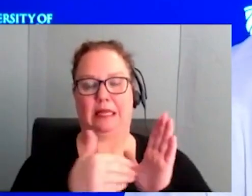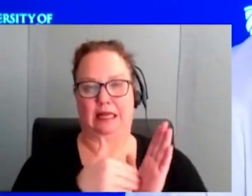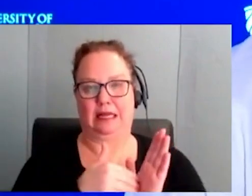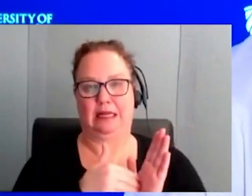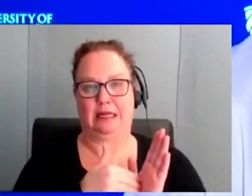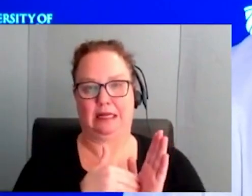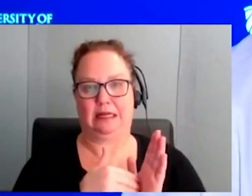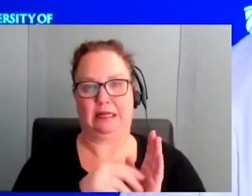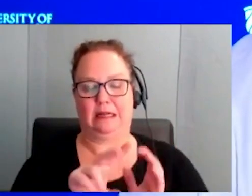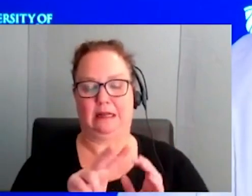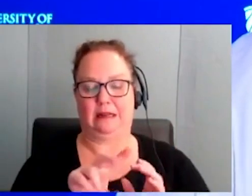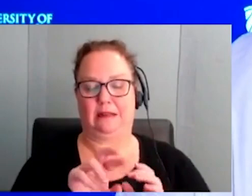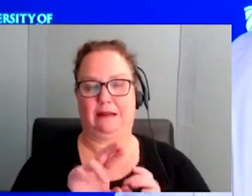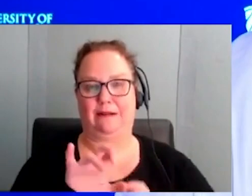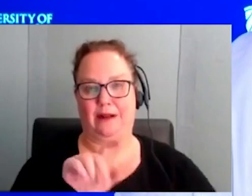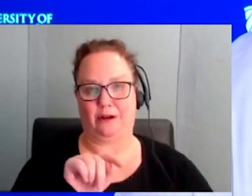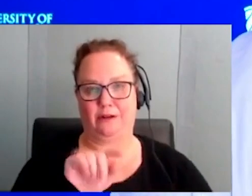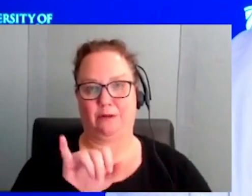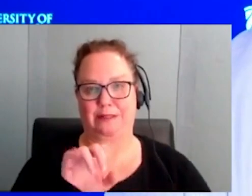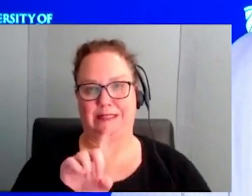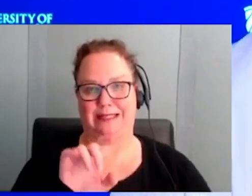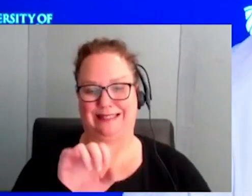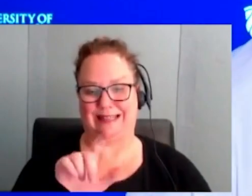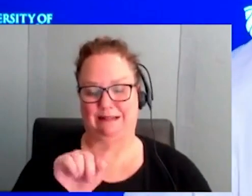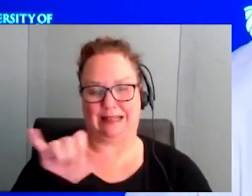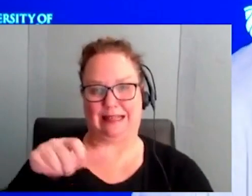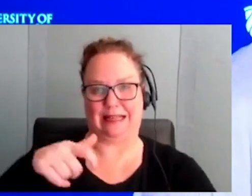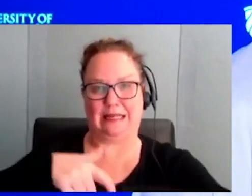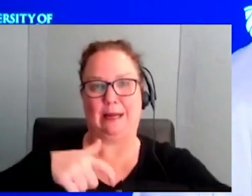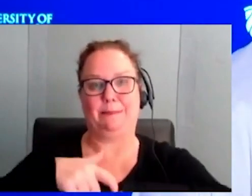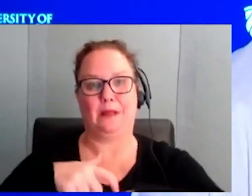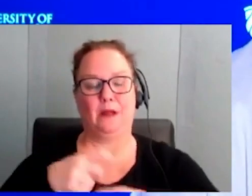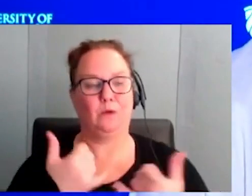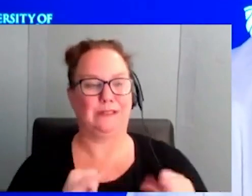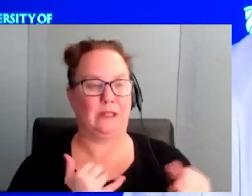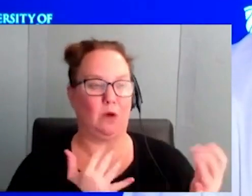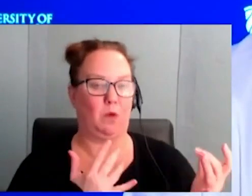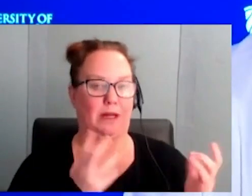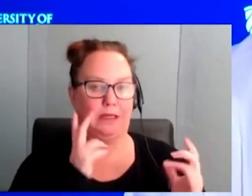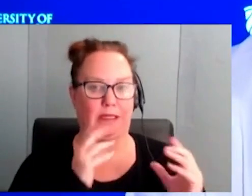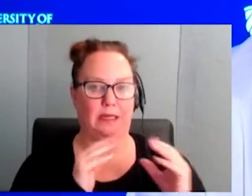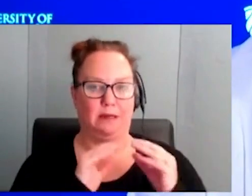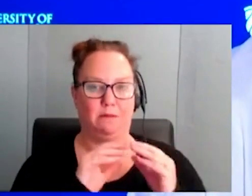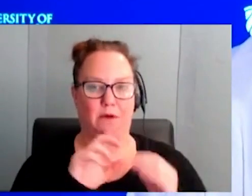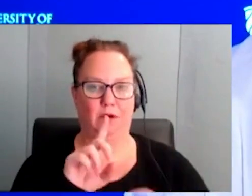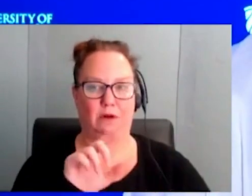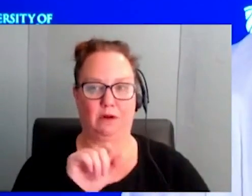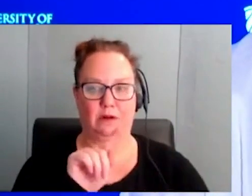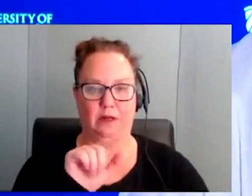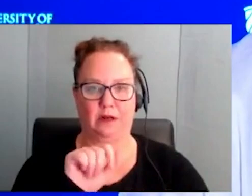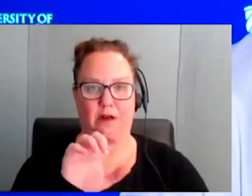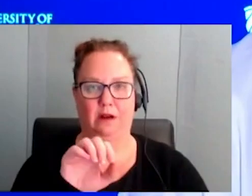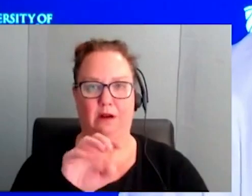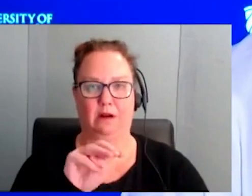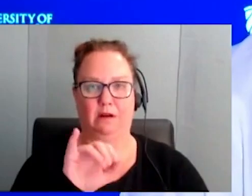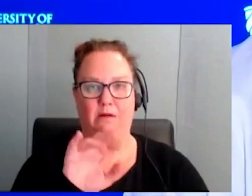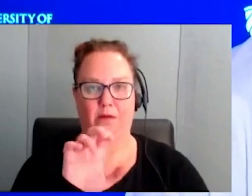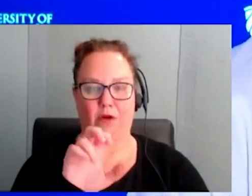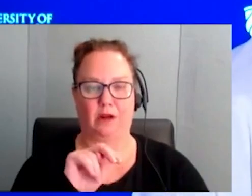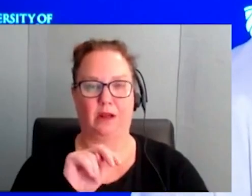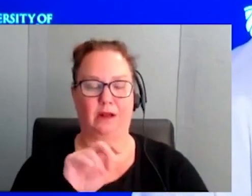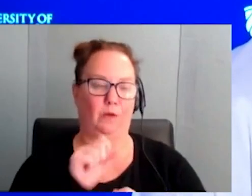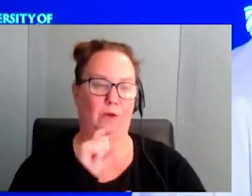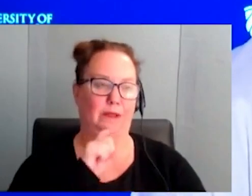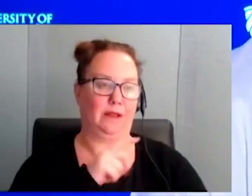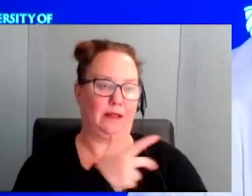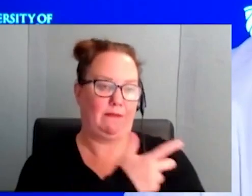variant there was Delta at the time. We are still waiting to see further data on Omicron with immunity and